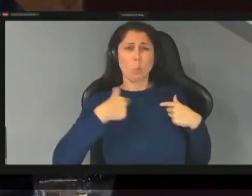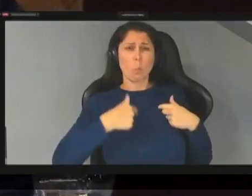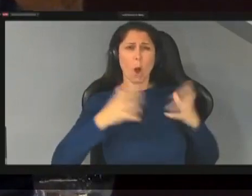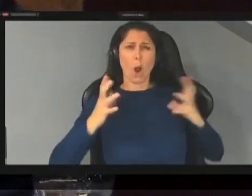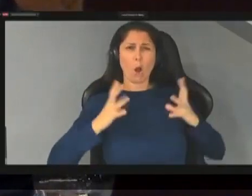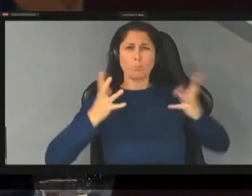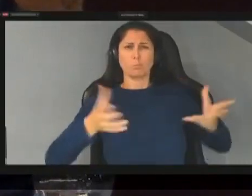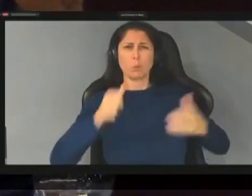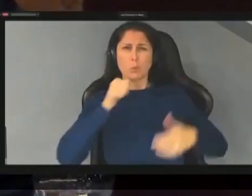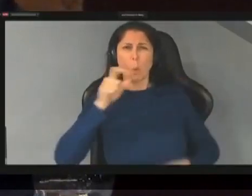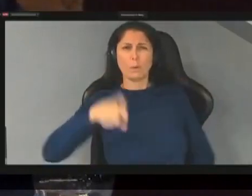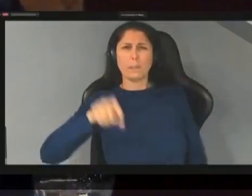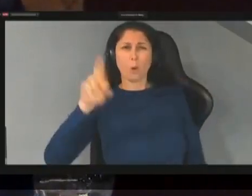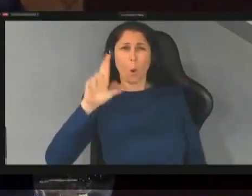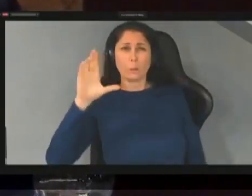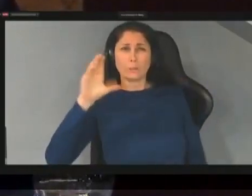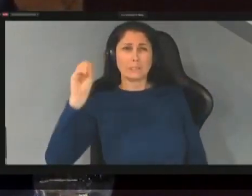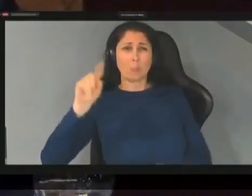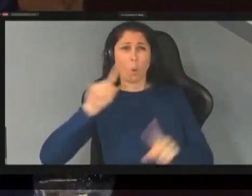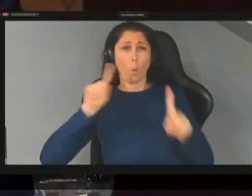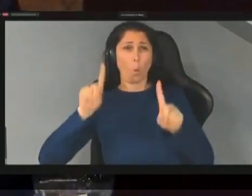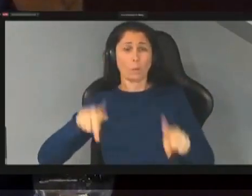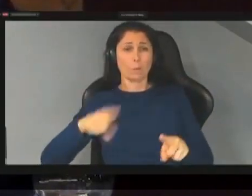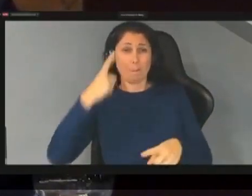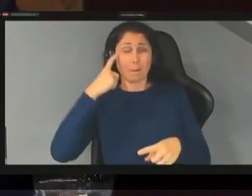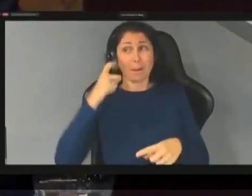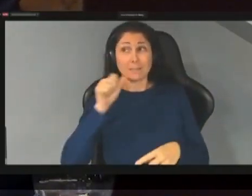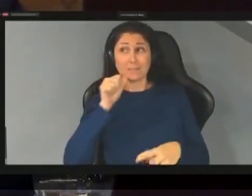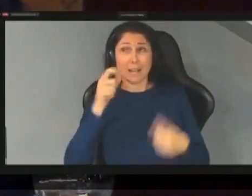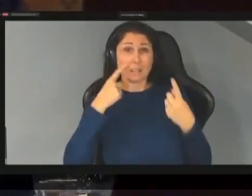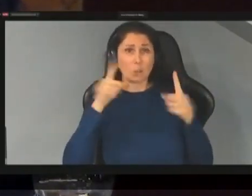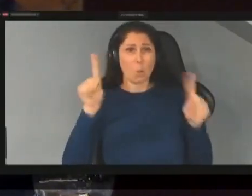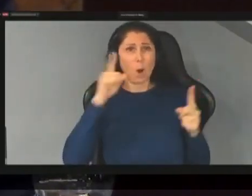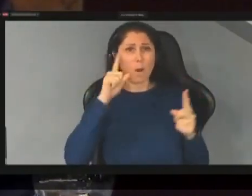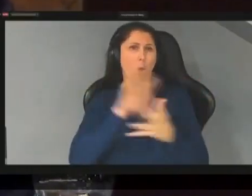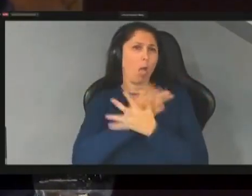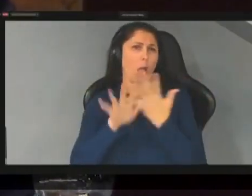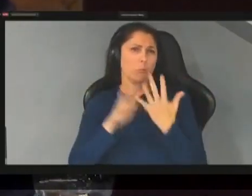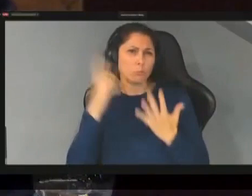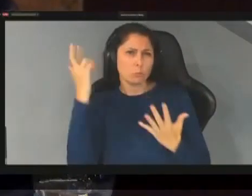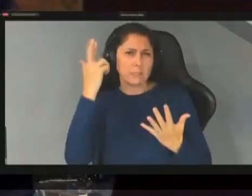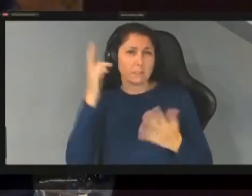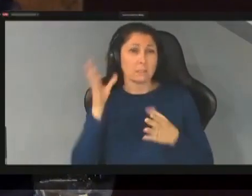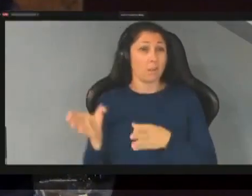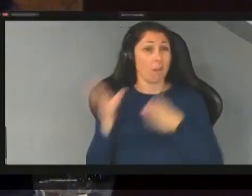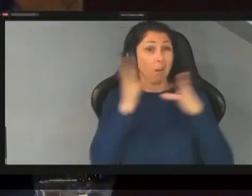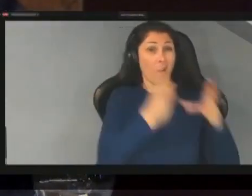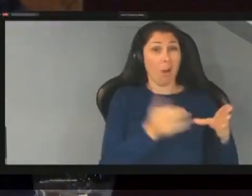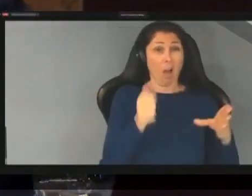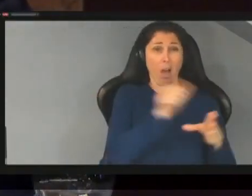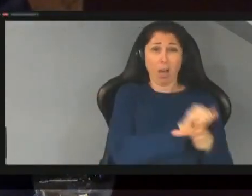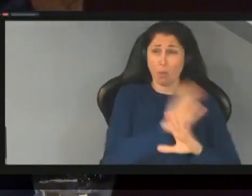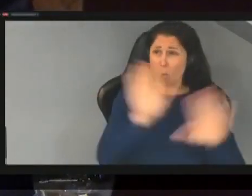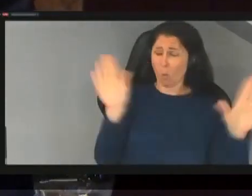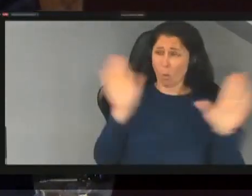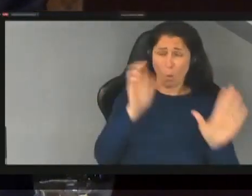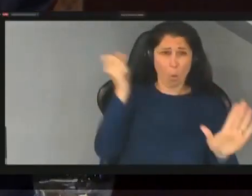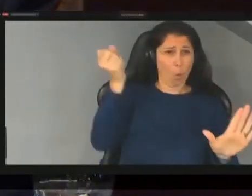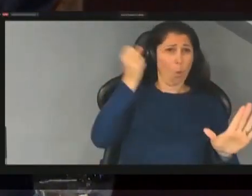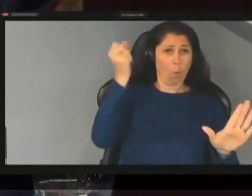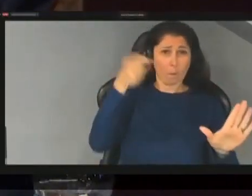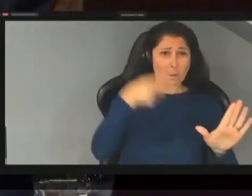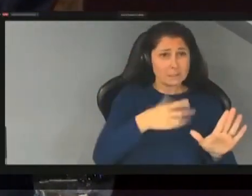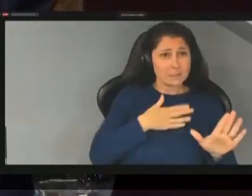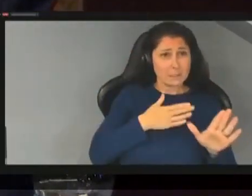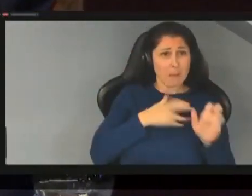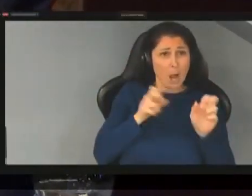away with the RCO ordinance because it doesn't work for various reasons. There are others who are like, no, wait a minute, this is my opportunity to be at the